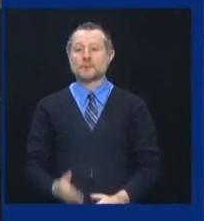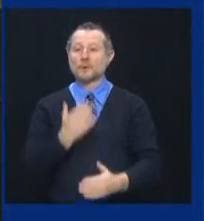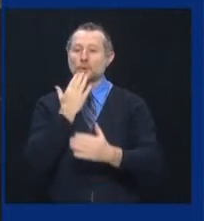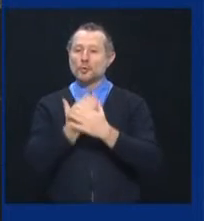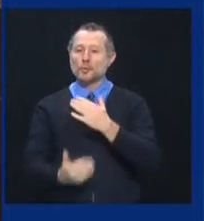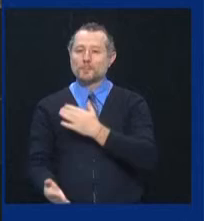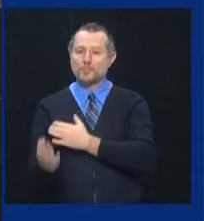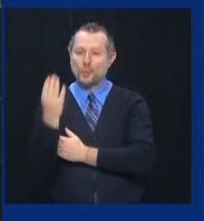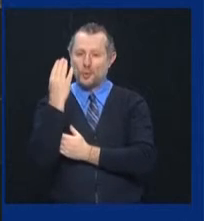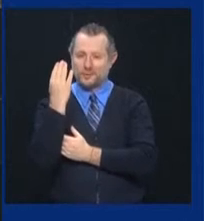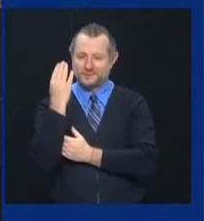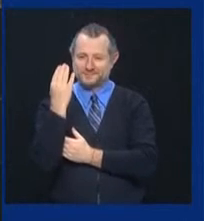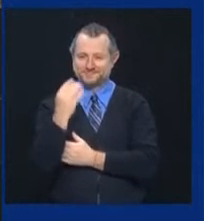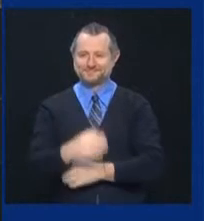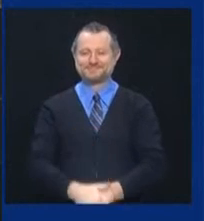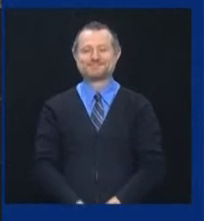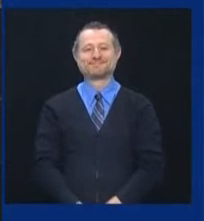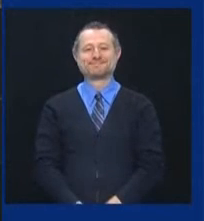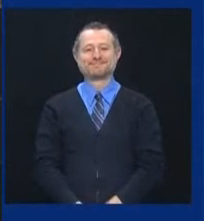morning.